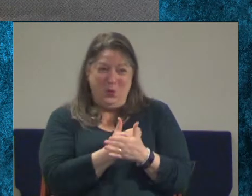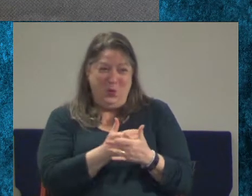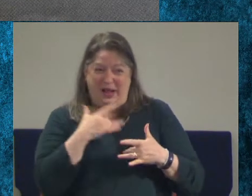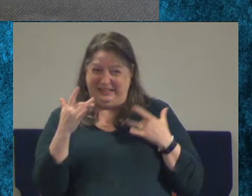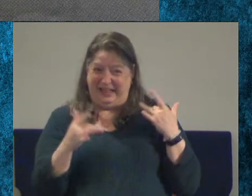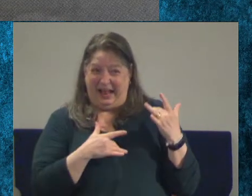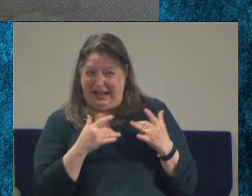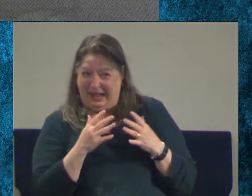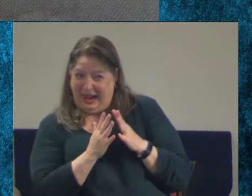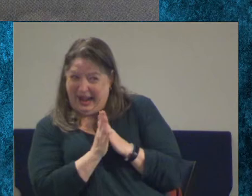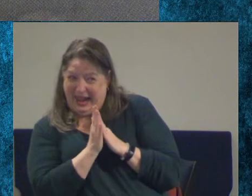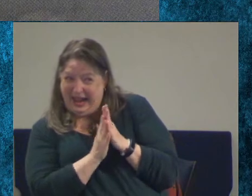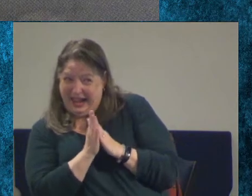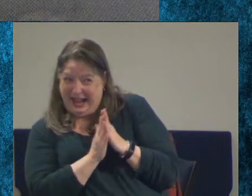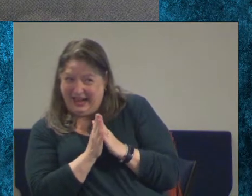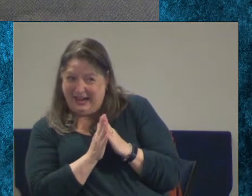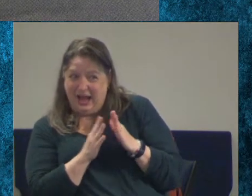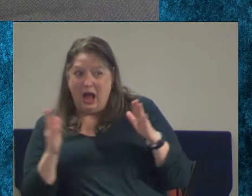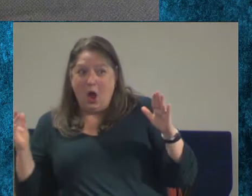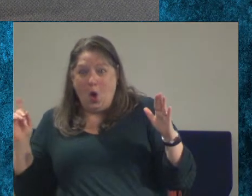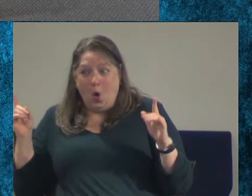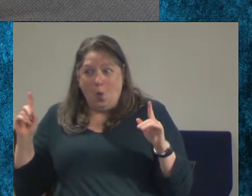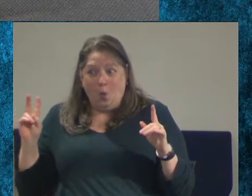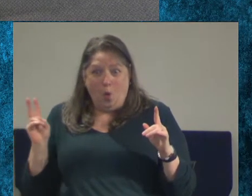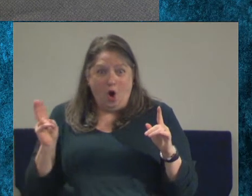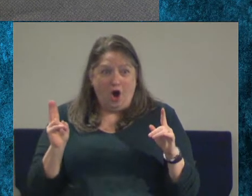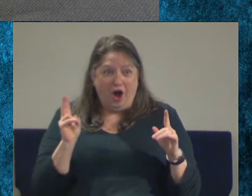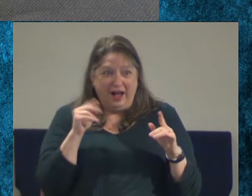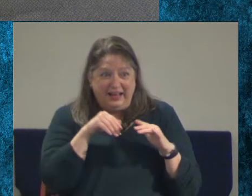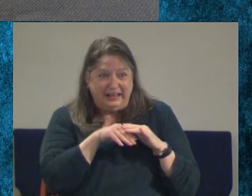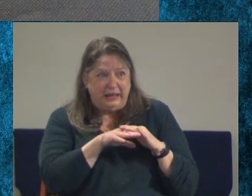kitchen. And when we walked in there, we were